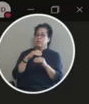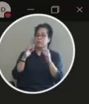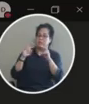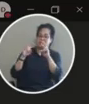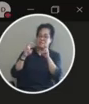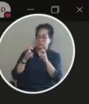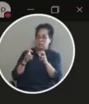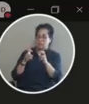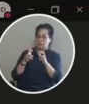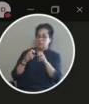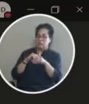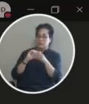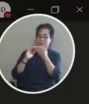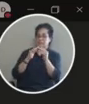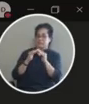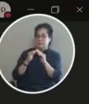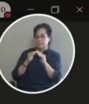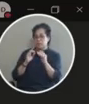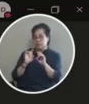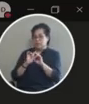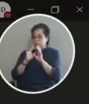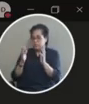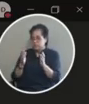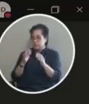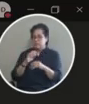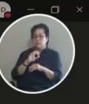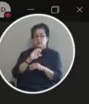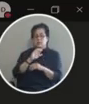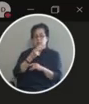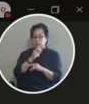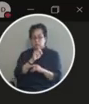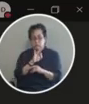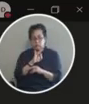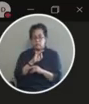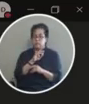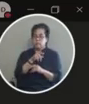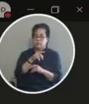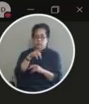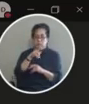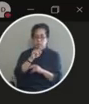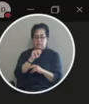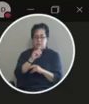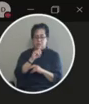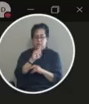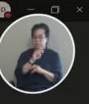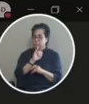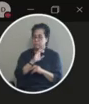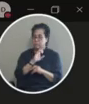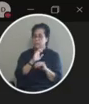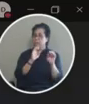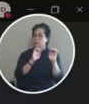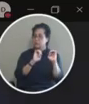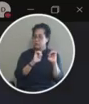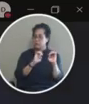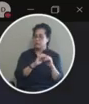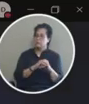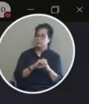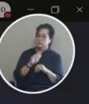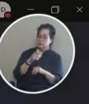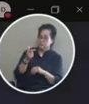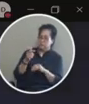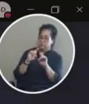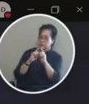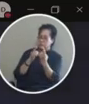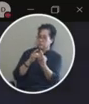going on right now with our city, obviously. Chief among them is a pandemic emergency. Representative Nella had one